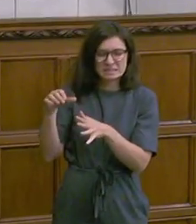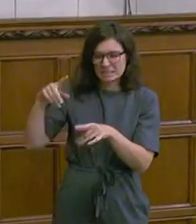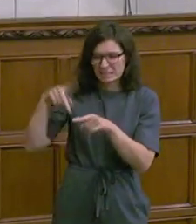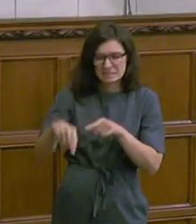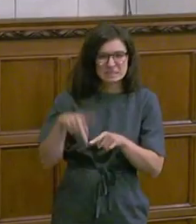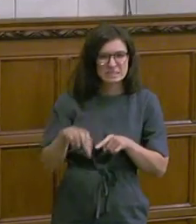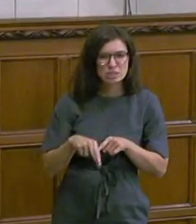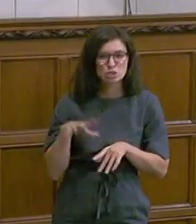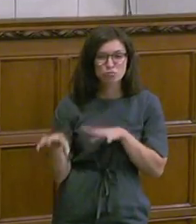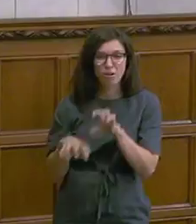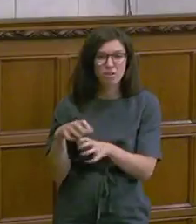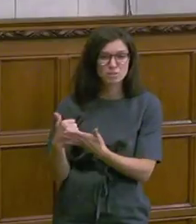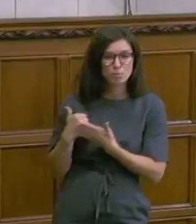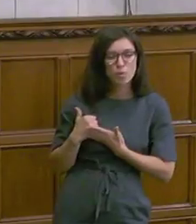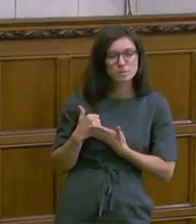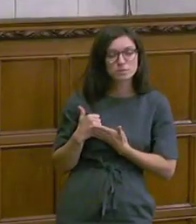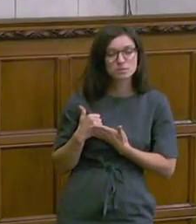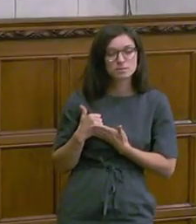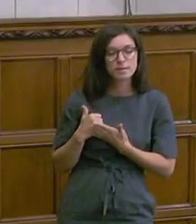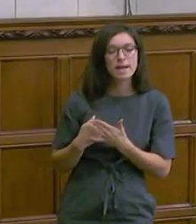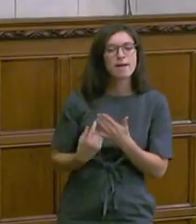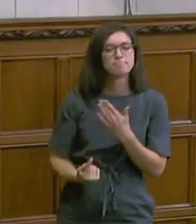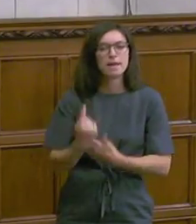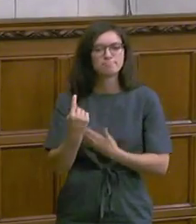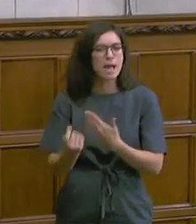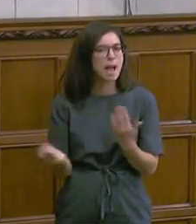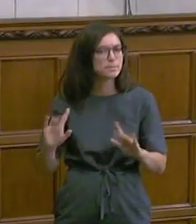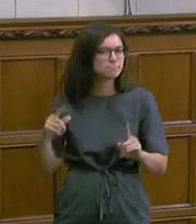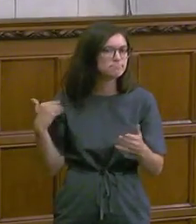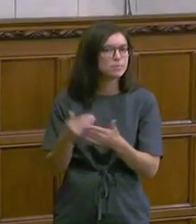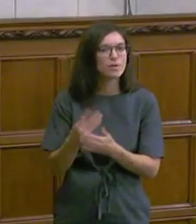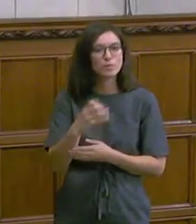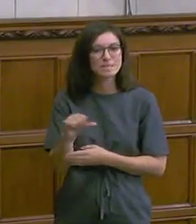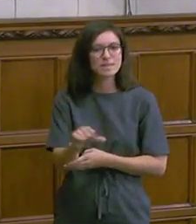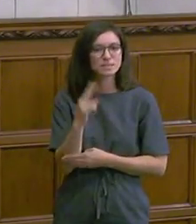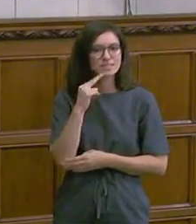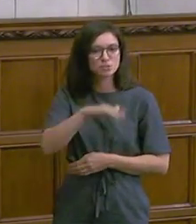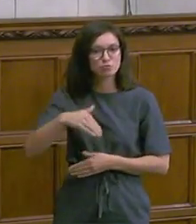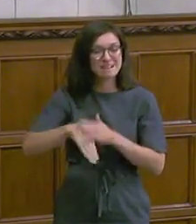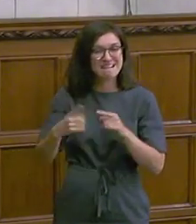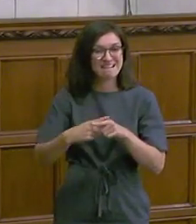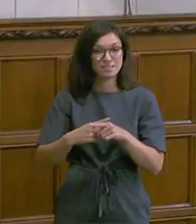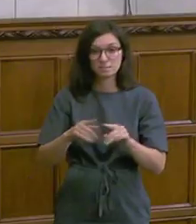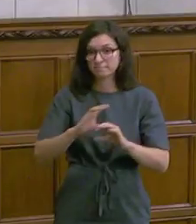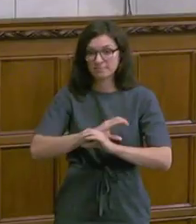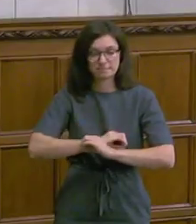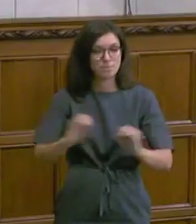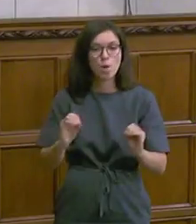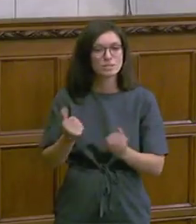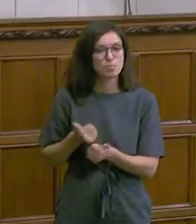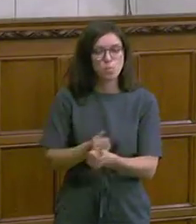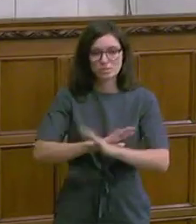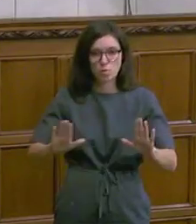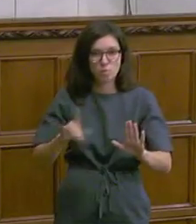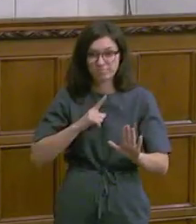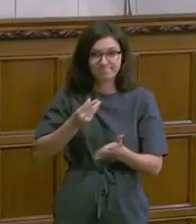cuts that have resulted in up to 40,000 deaf children in England without any support at all.